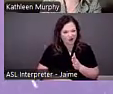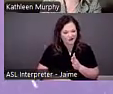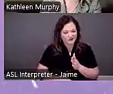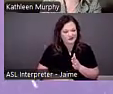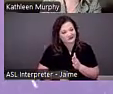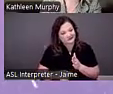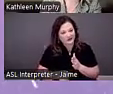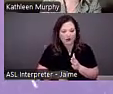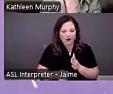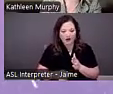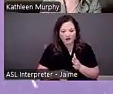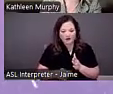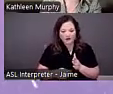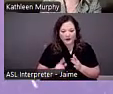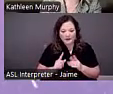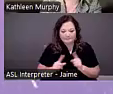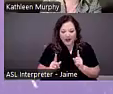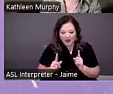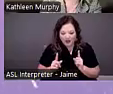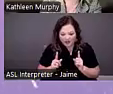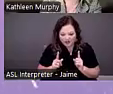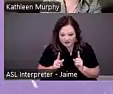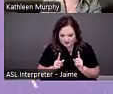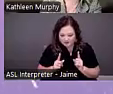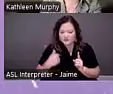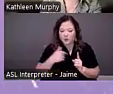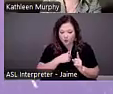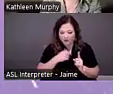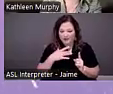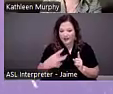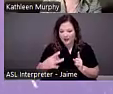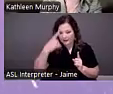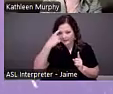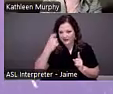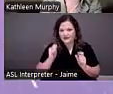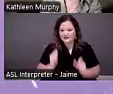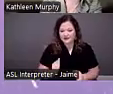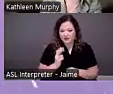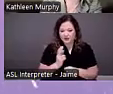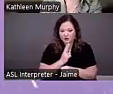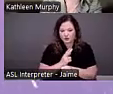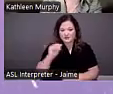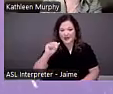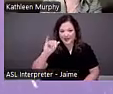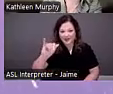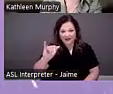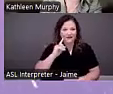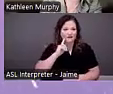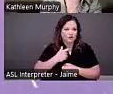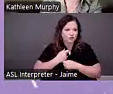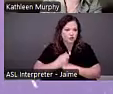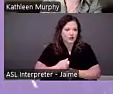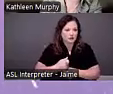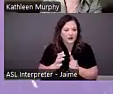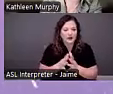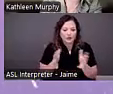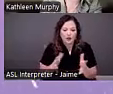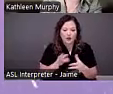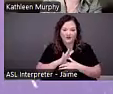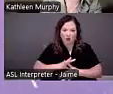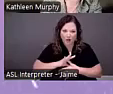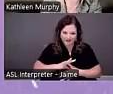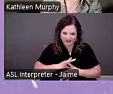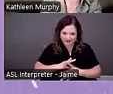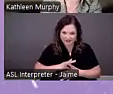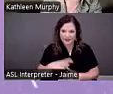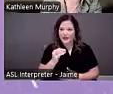But we really like it because you can use AI to generate a lot of the content. And then you can also